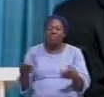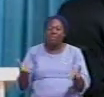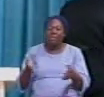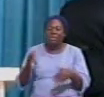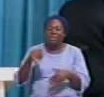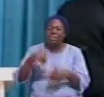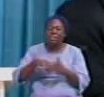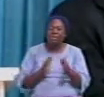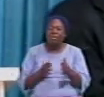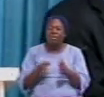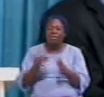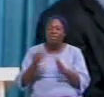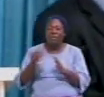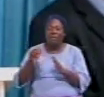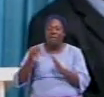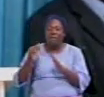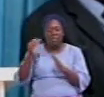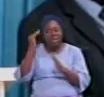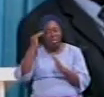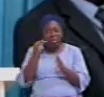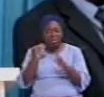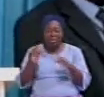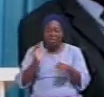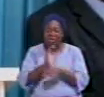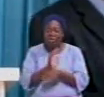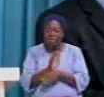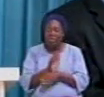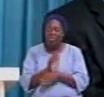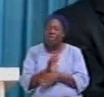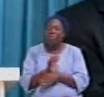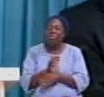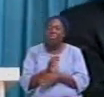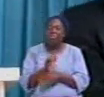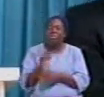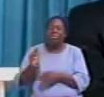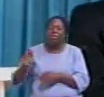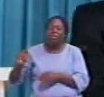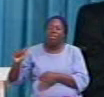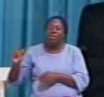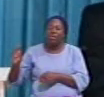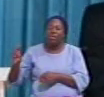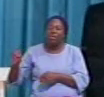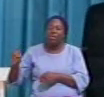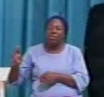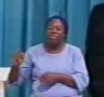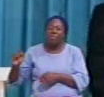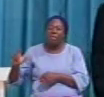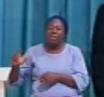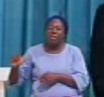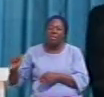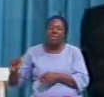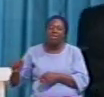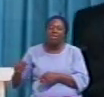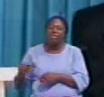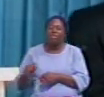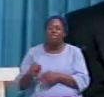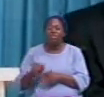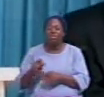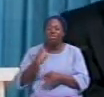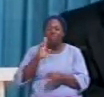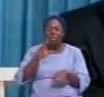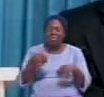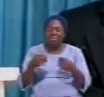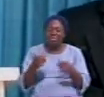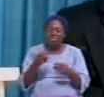church in Kamwala. That is behind Kamwala High School. You'll be given the